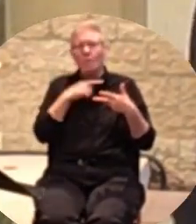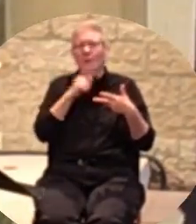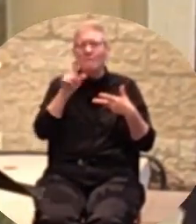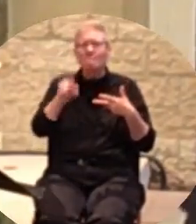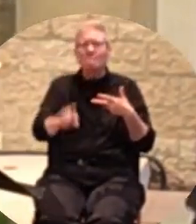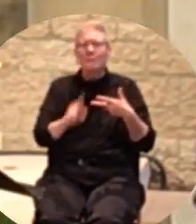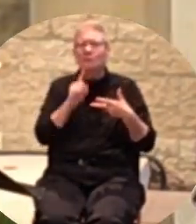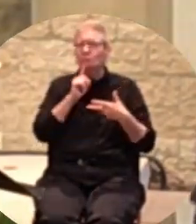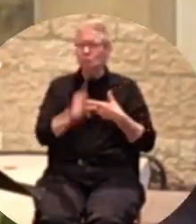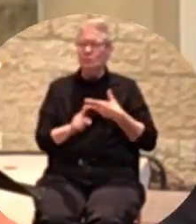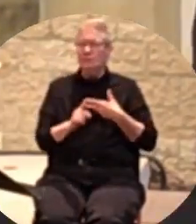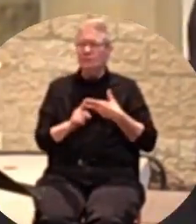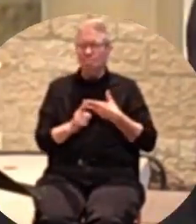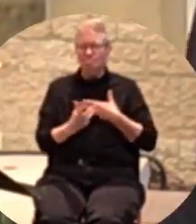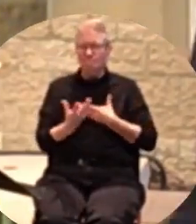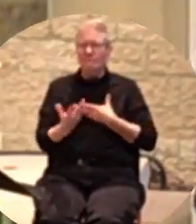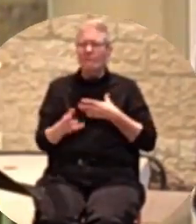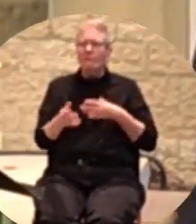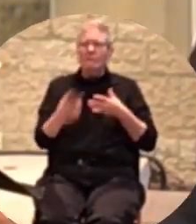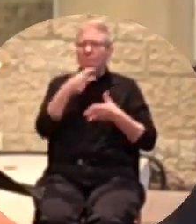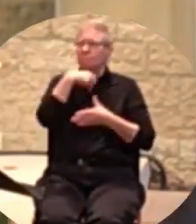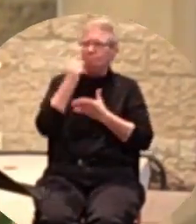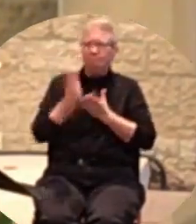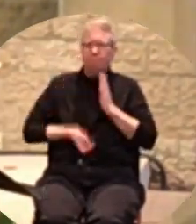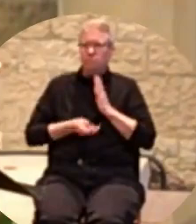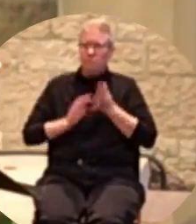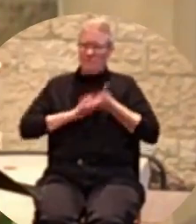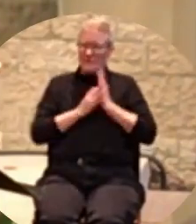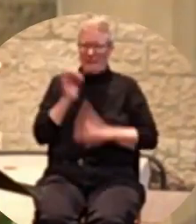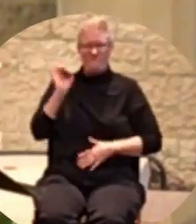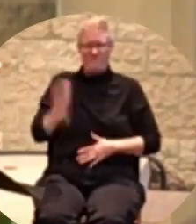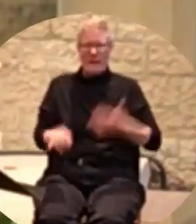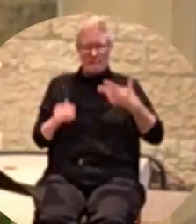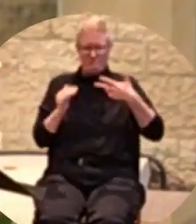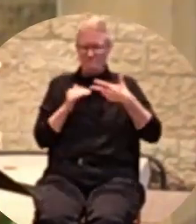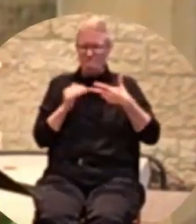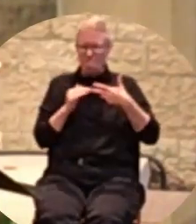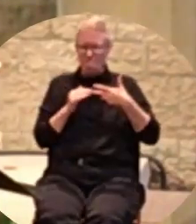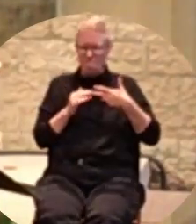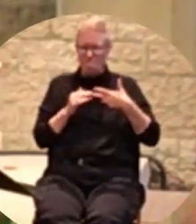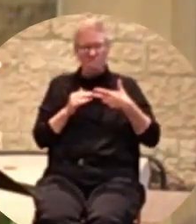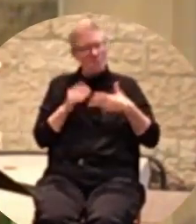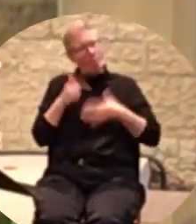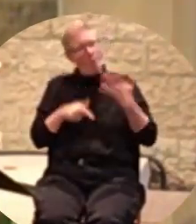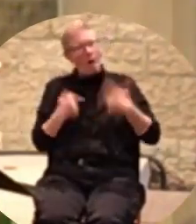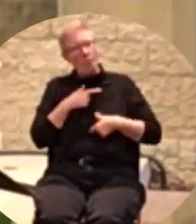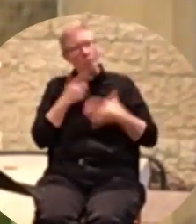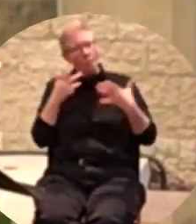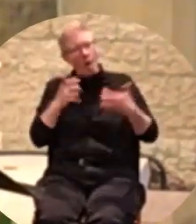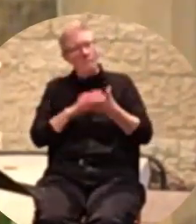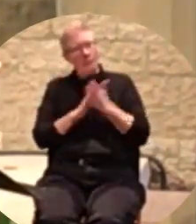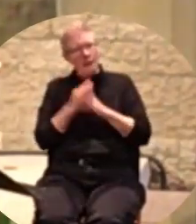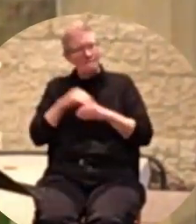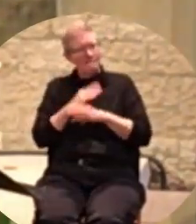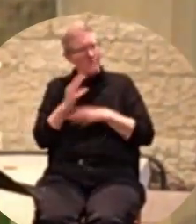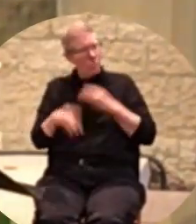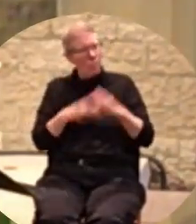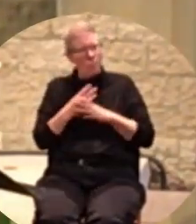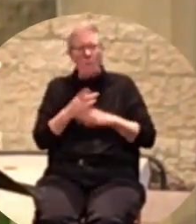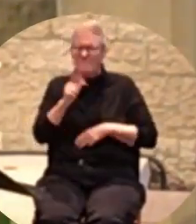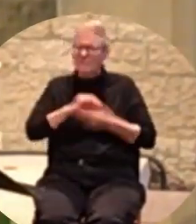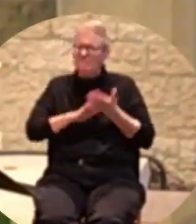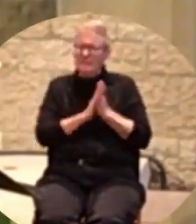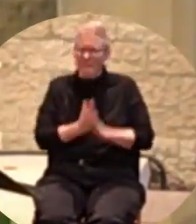and become it. You know, whoever says, you know, we must be the peace that we want in the world. We must be in our life what we want